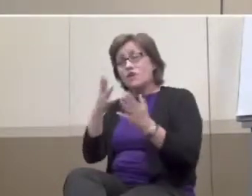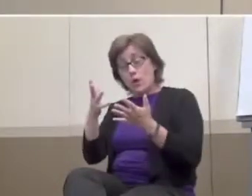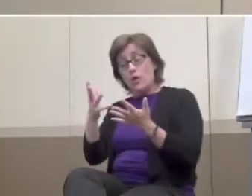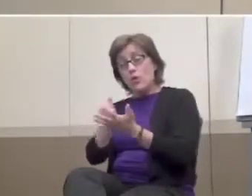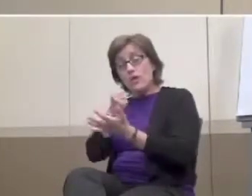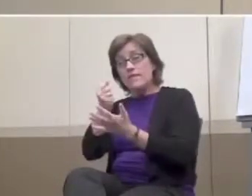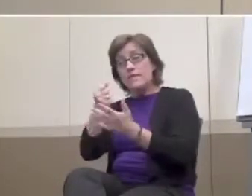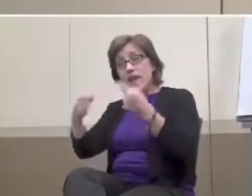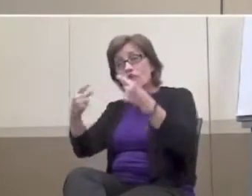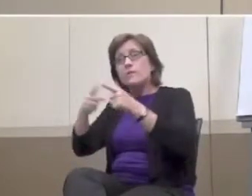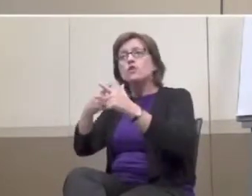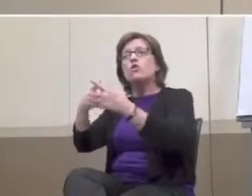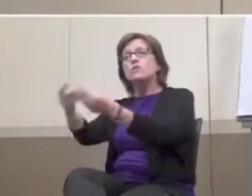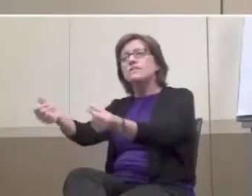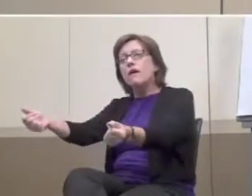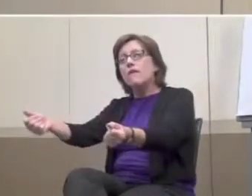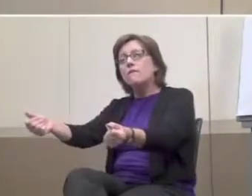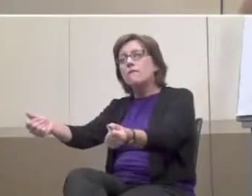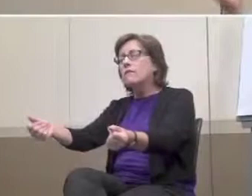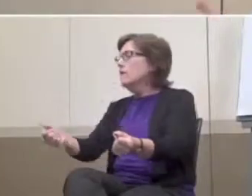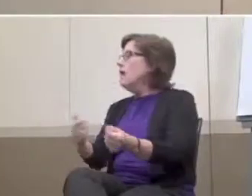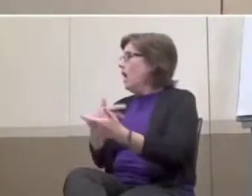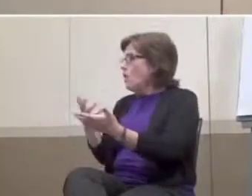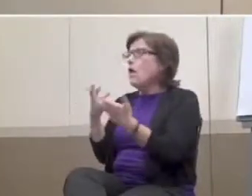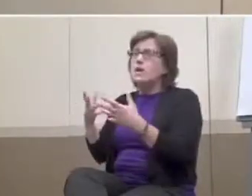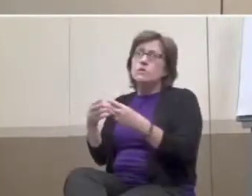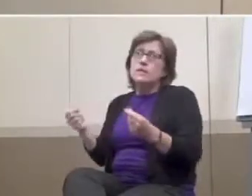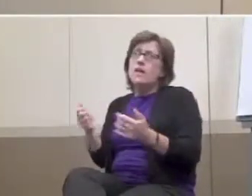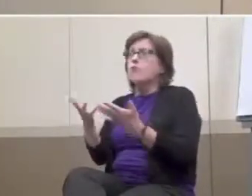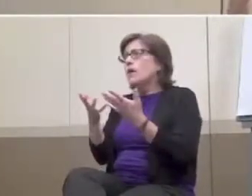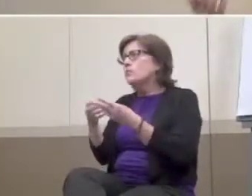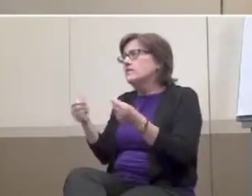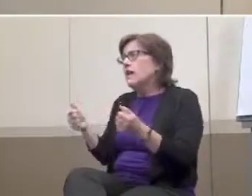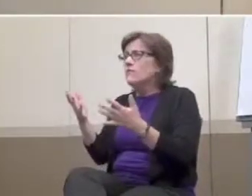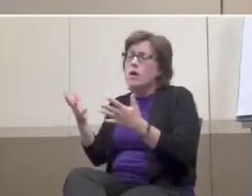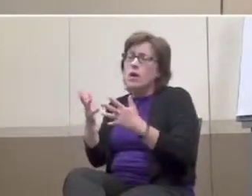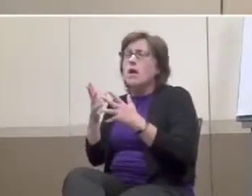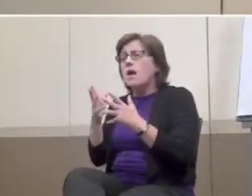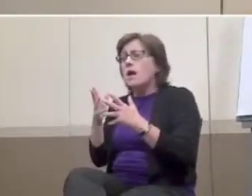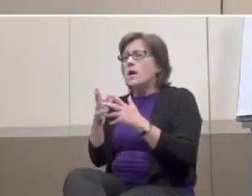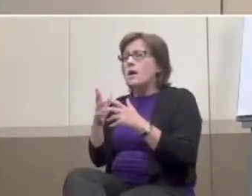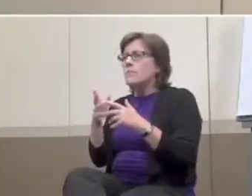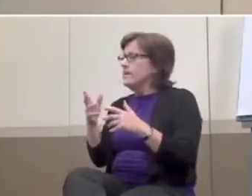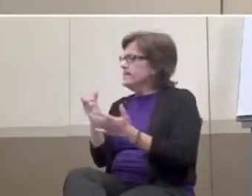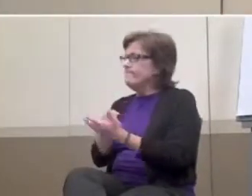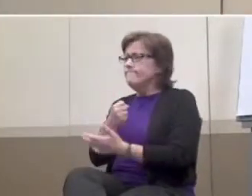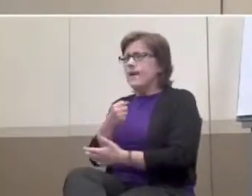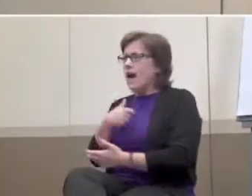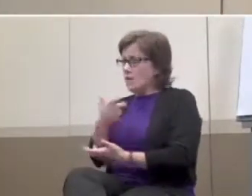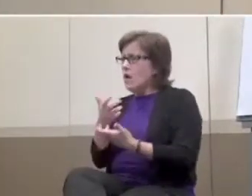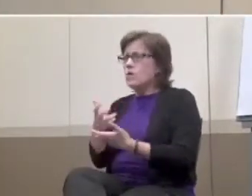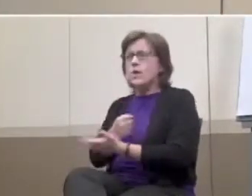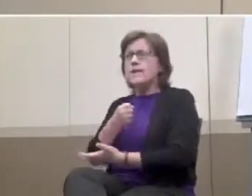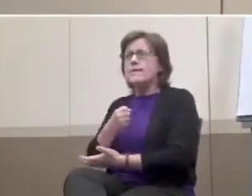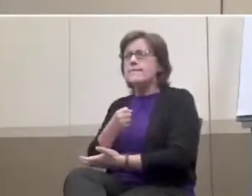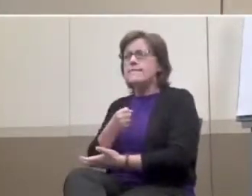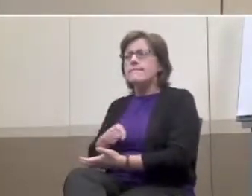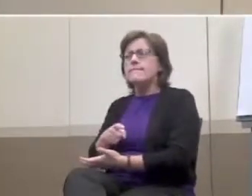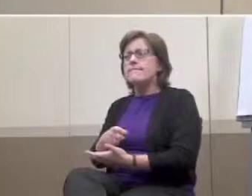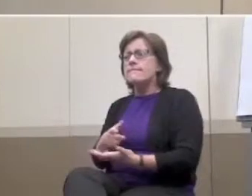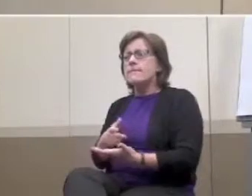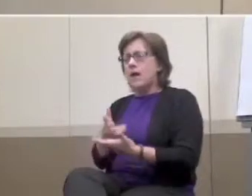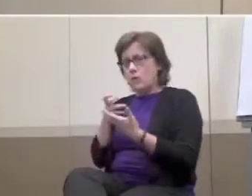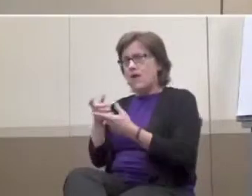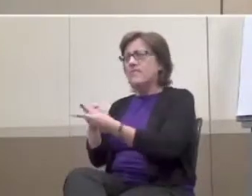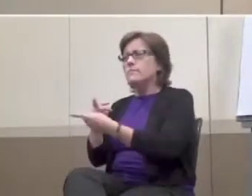the argument or resolve the argument? We always say, oh, we want to resolve. We're benevolent. But I want to win, darn it. I want the